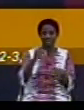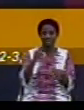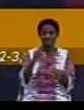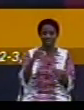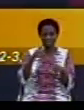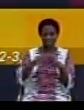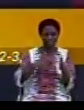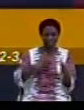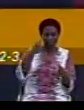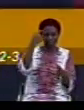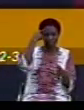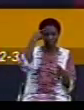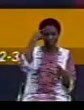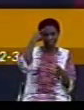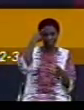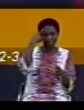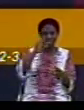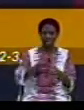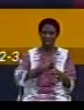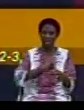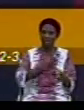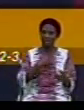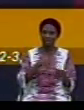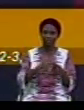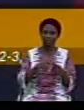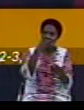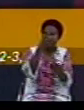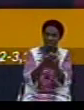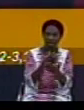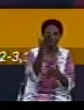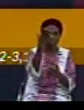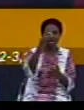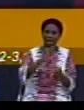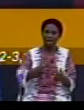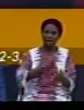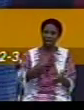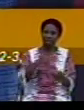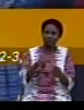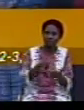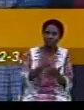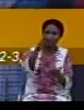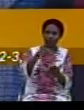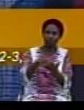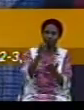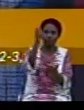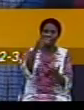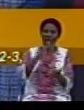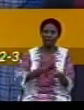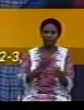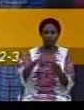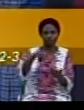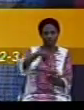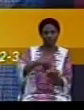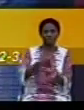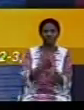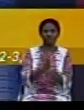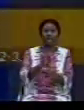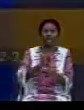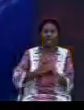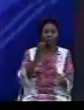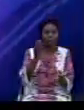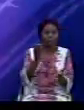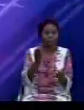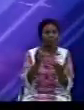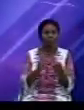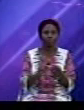mind, I want to get there. I want to jump that hurdle. I want to stand straight. I want to stand firm. And